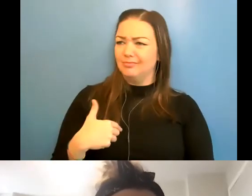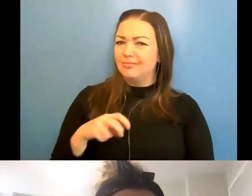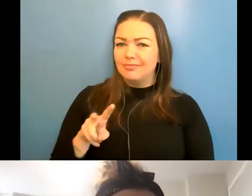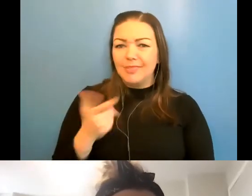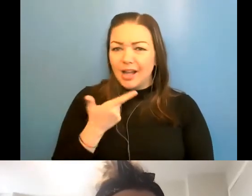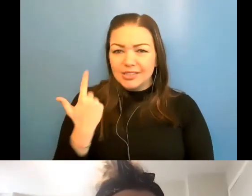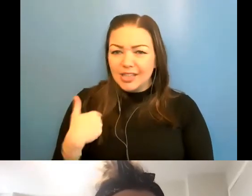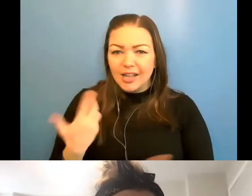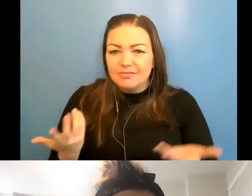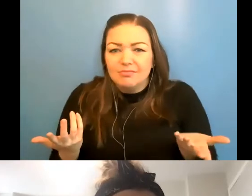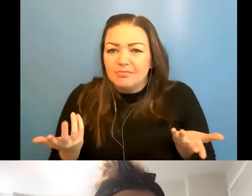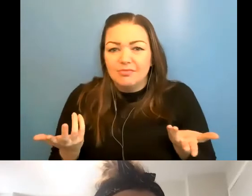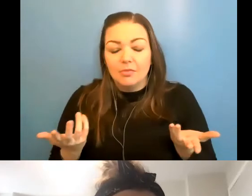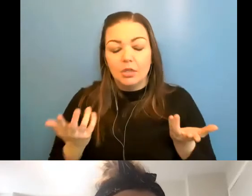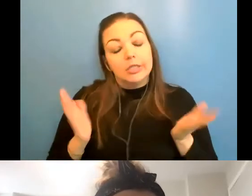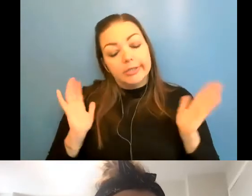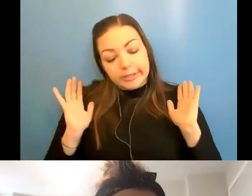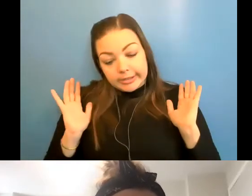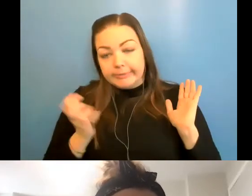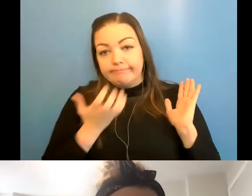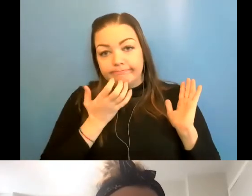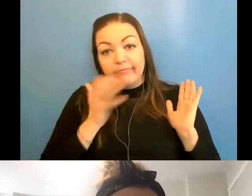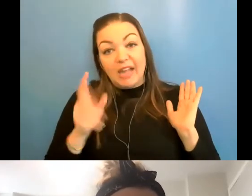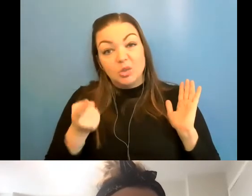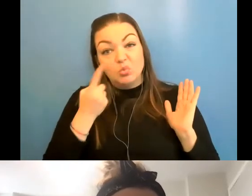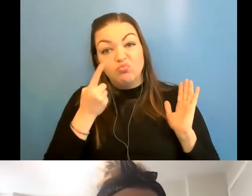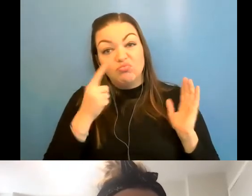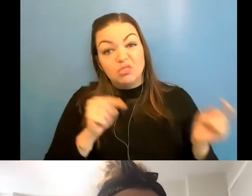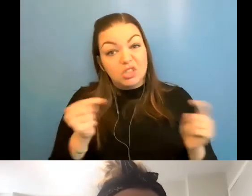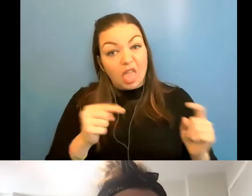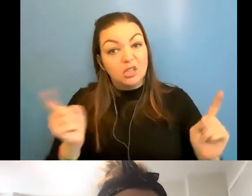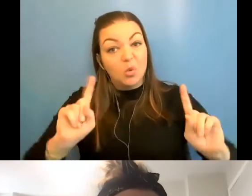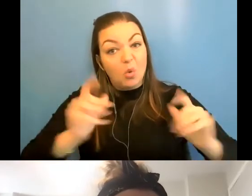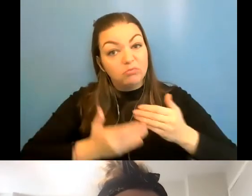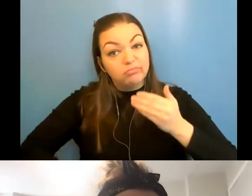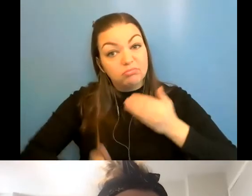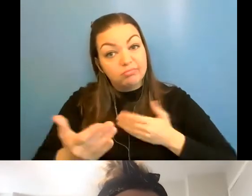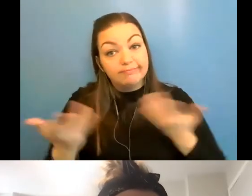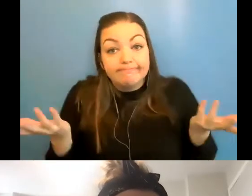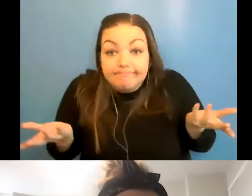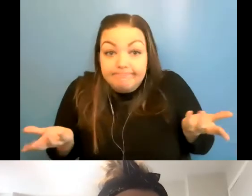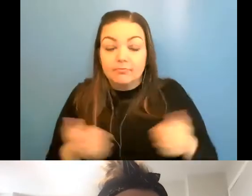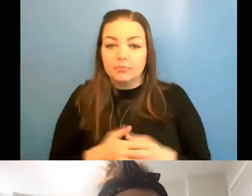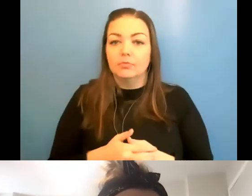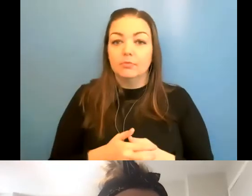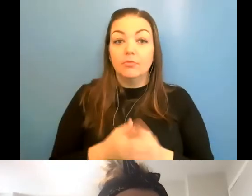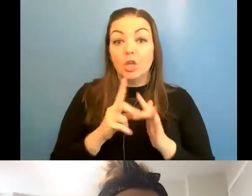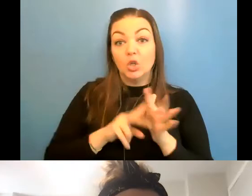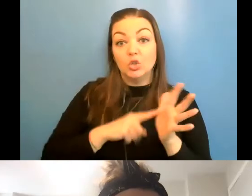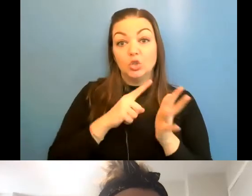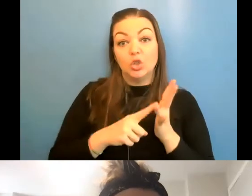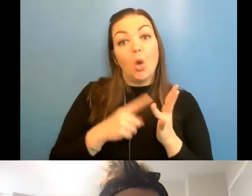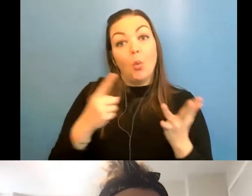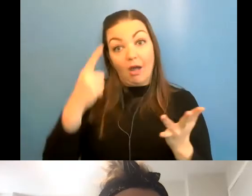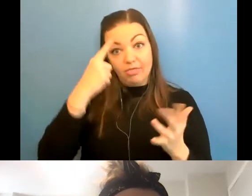understand all of the challenges that are coming up and see what we can do about it. I think we're lucky that we have a lot